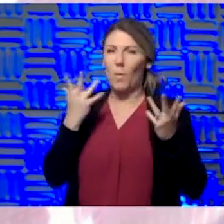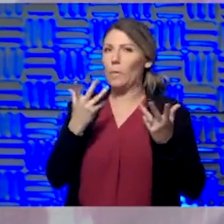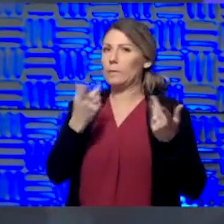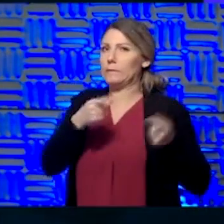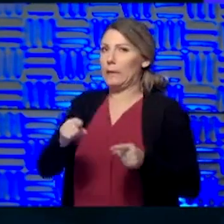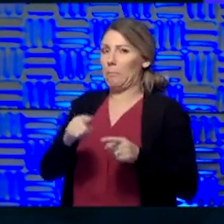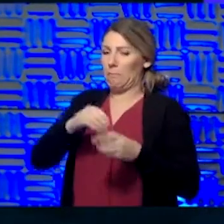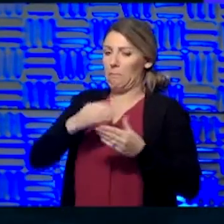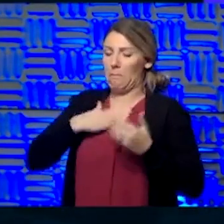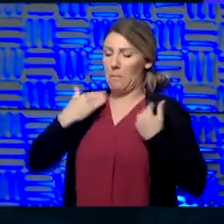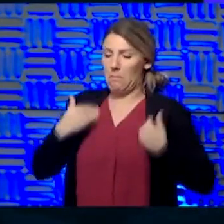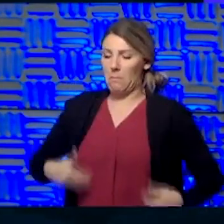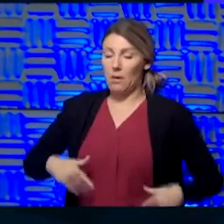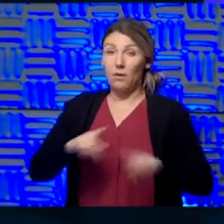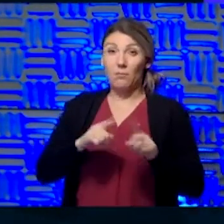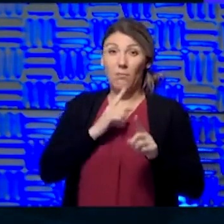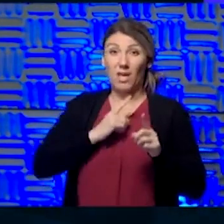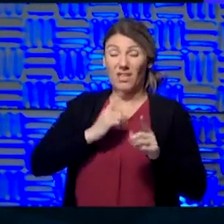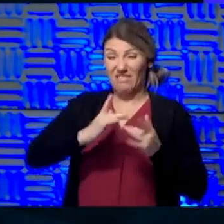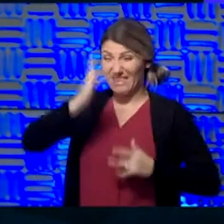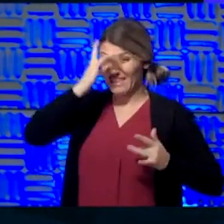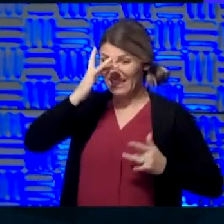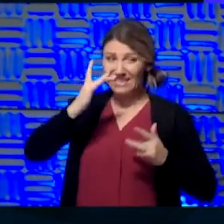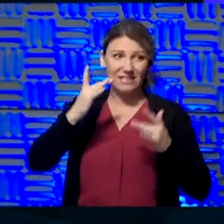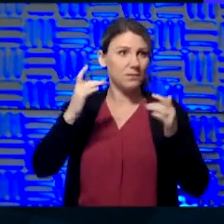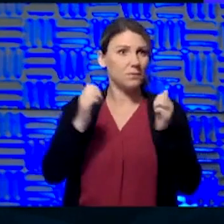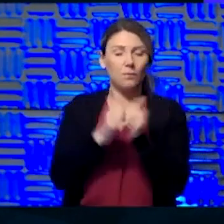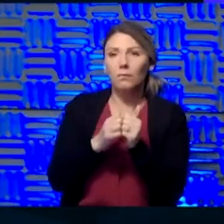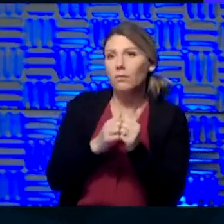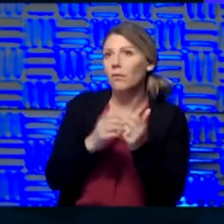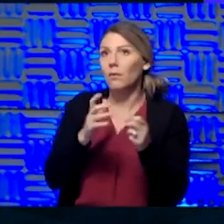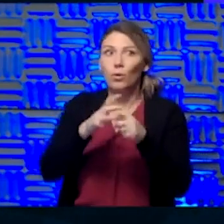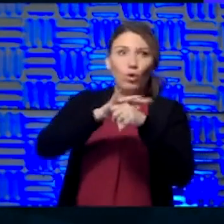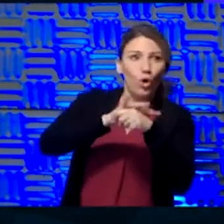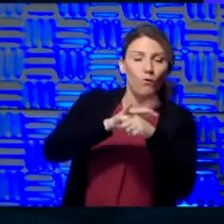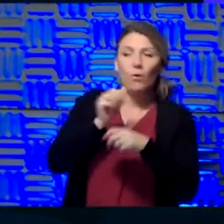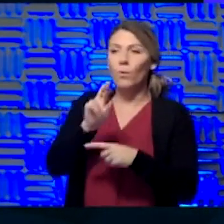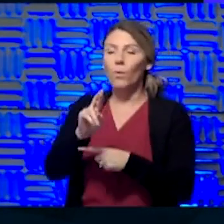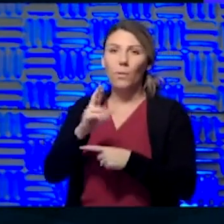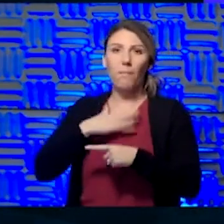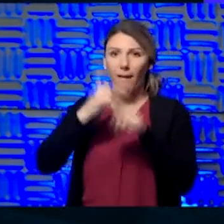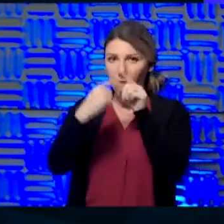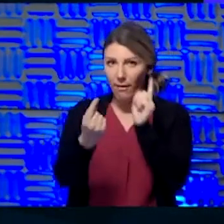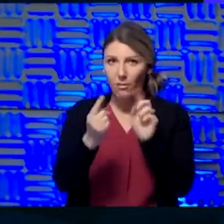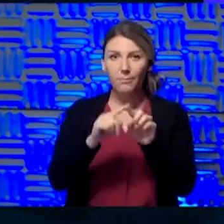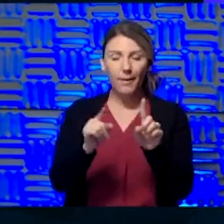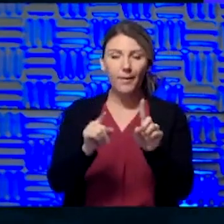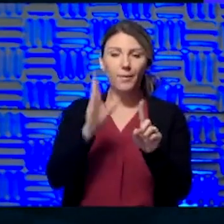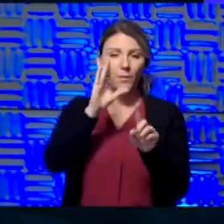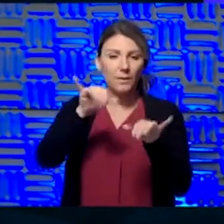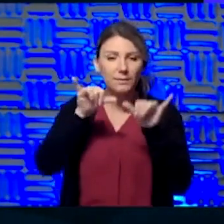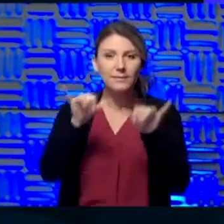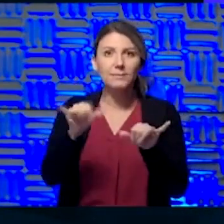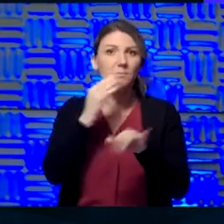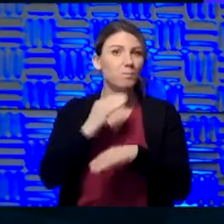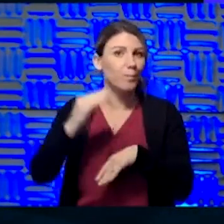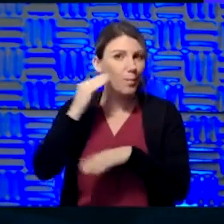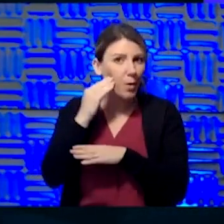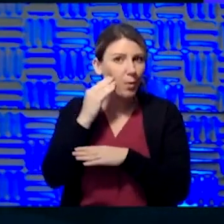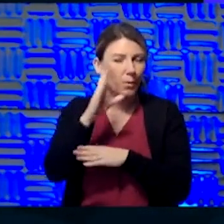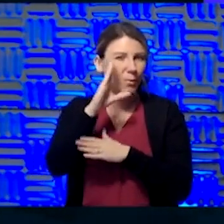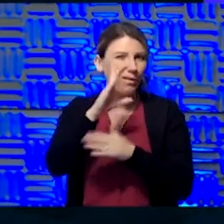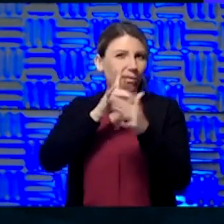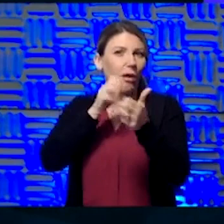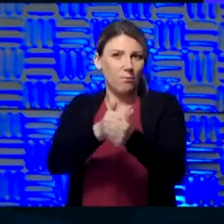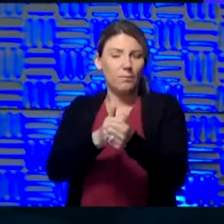we are with this disease, and I'm not sure if it's that. It might be my allergies, but I will stay home and just kind of keep you